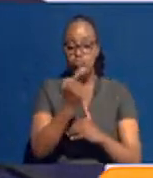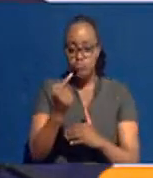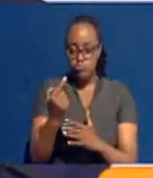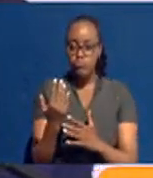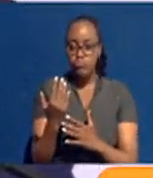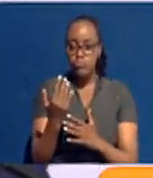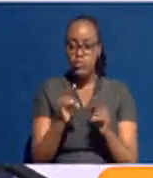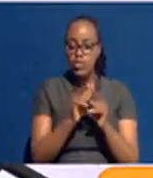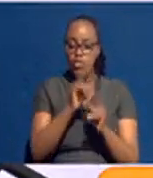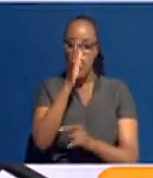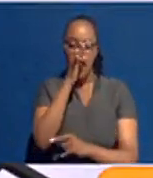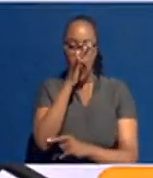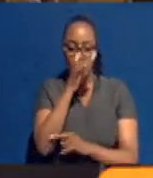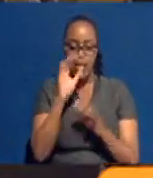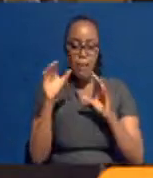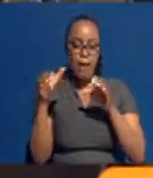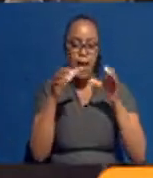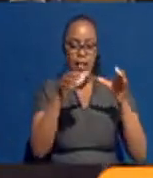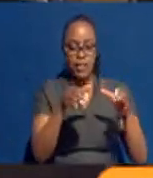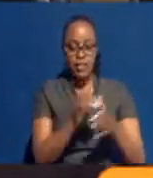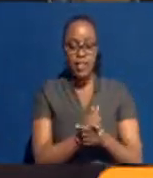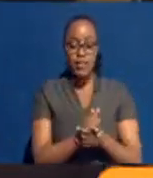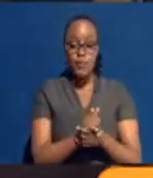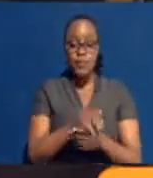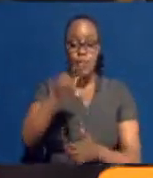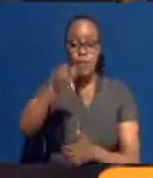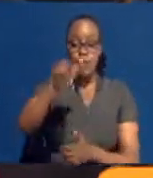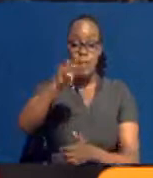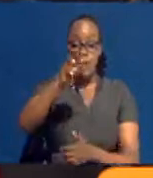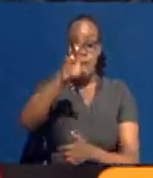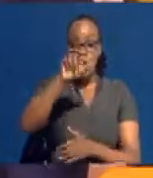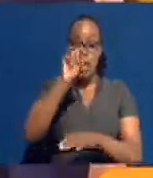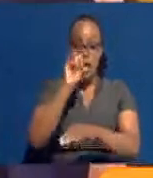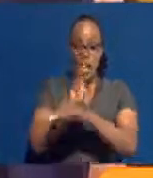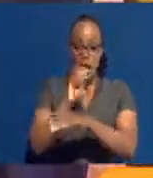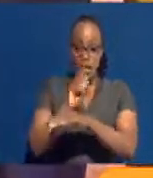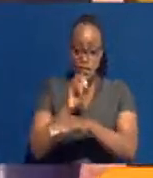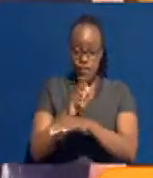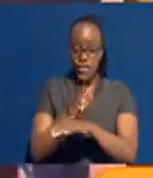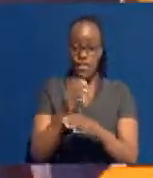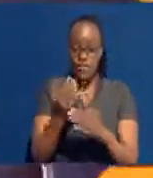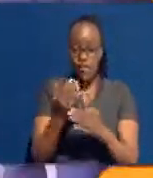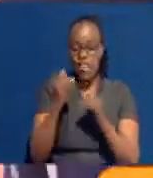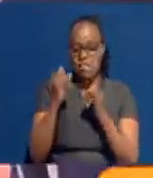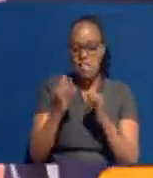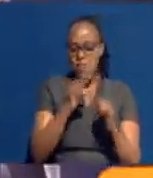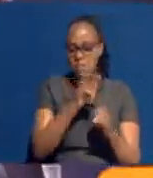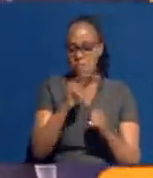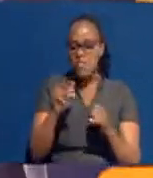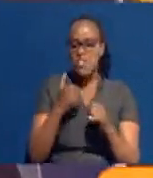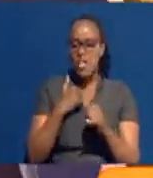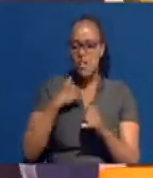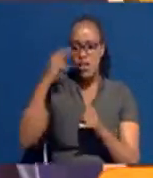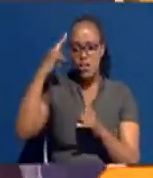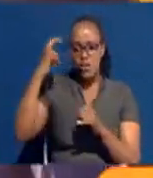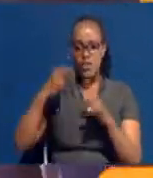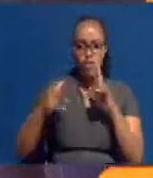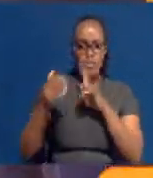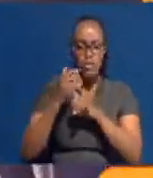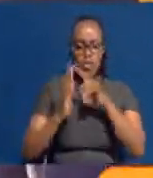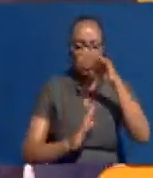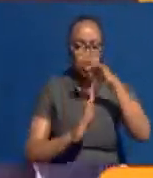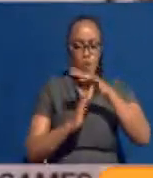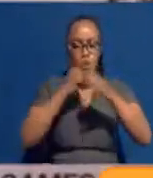doping and cheating practice. Pamela Jelimo advised upcoming athletes to shun doping if they dream to reach the peak of